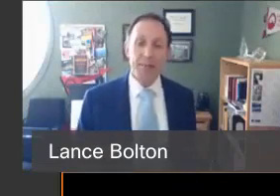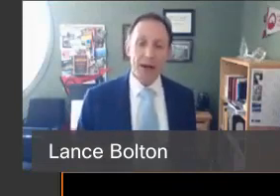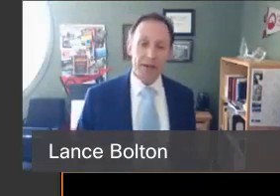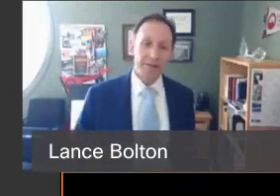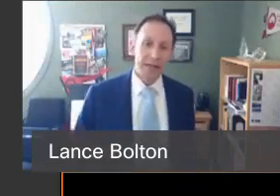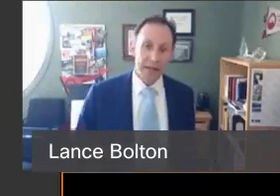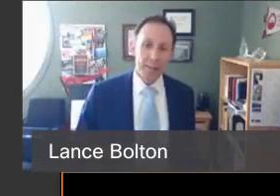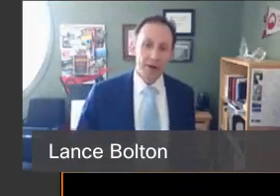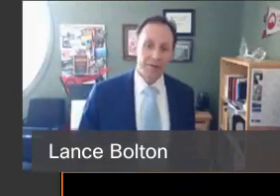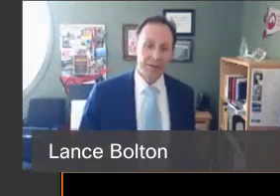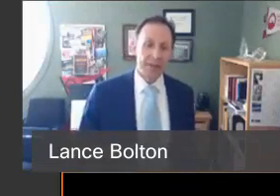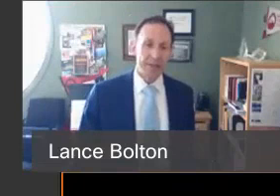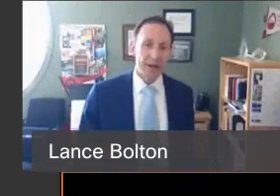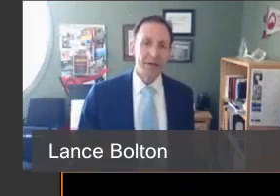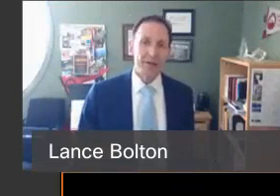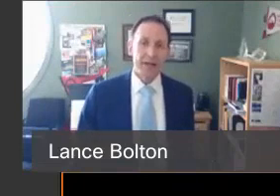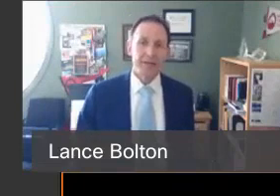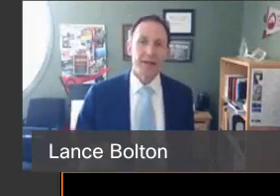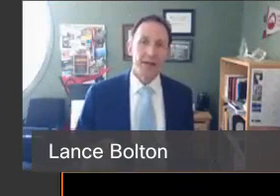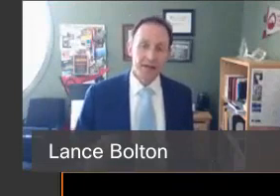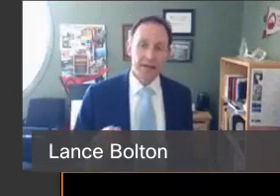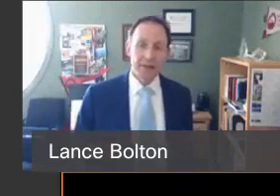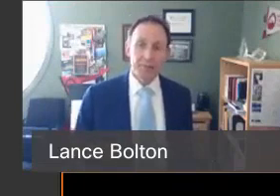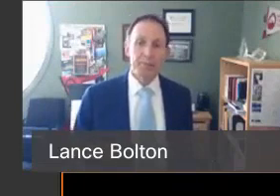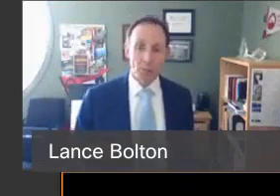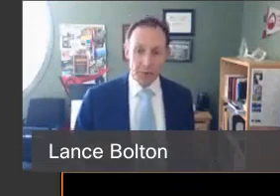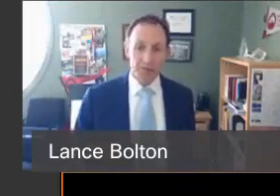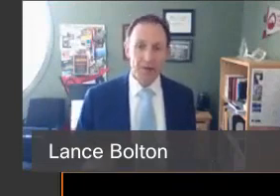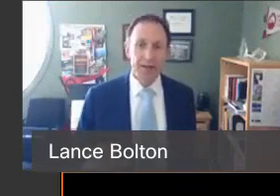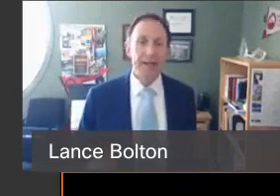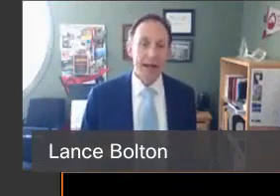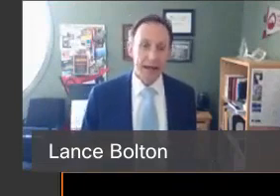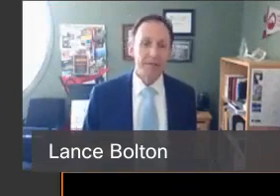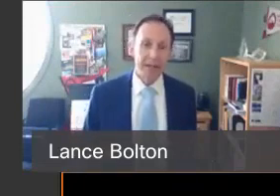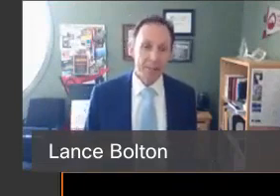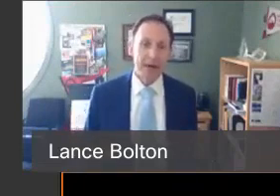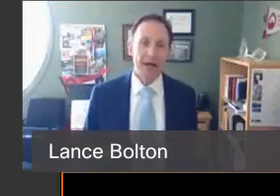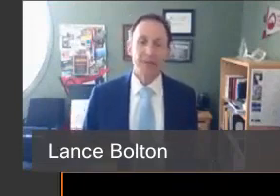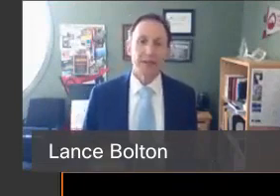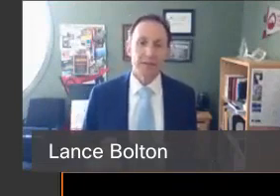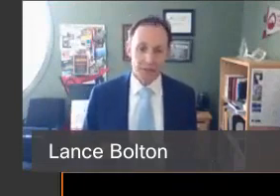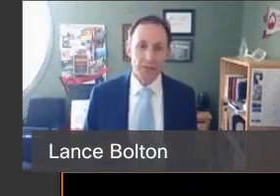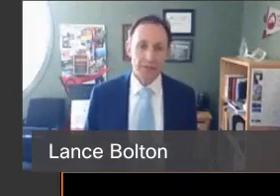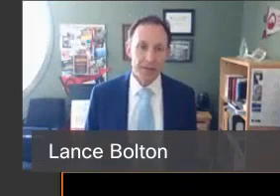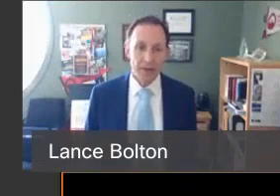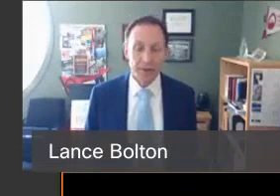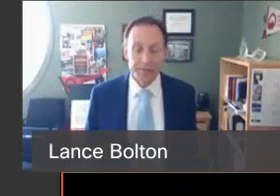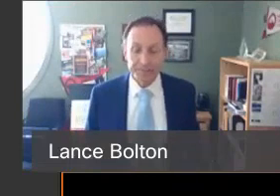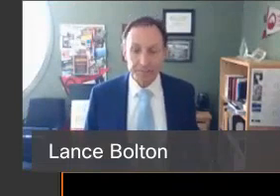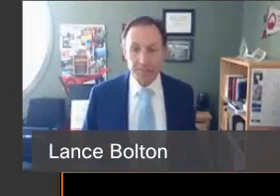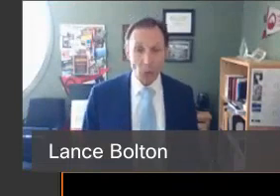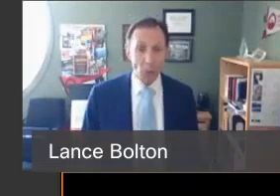any practice, any policy that the college has that disproportionately negatively impacts students of